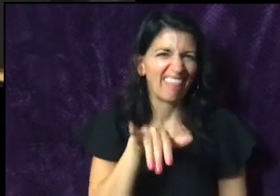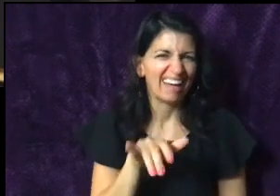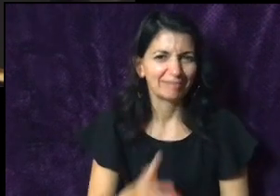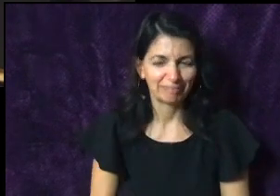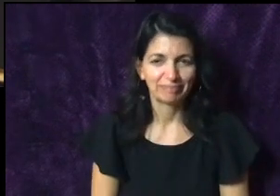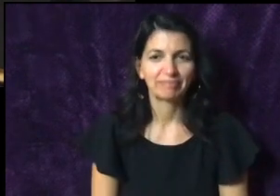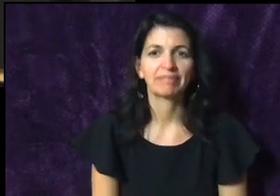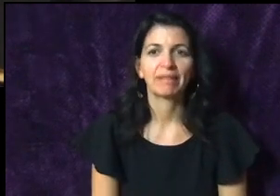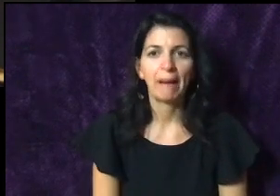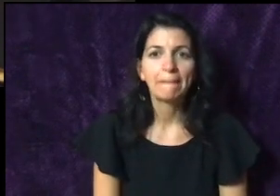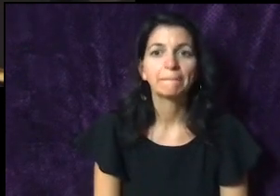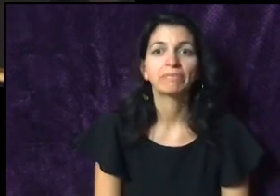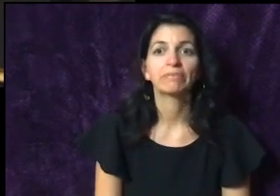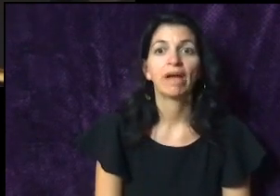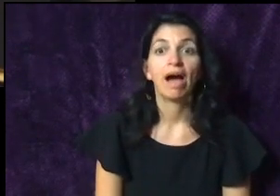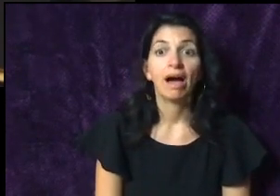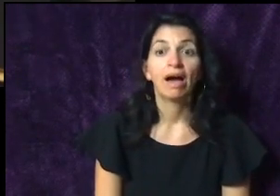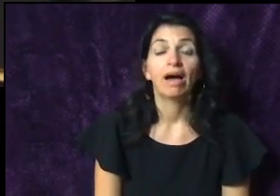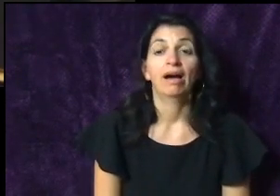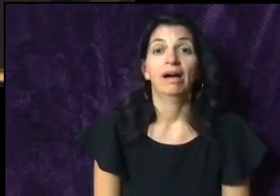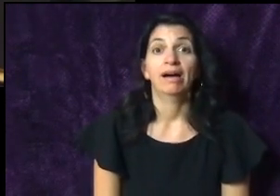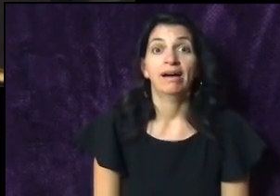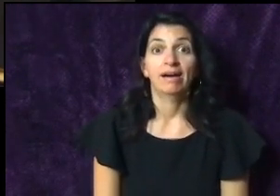melody, okay? It sounds like this.